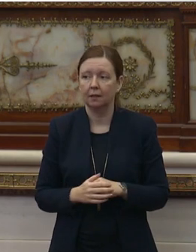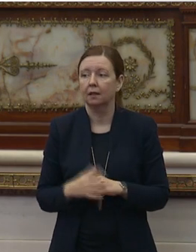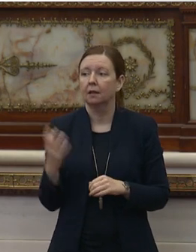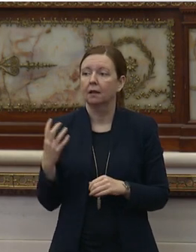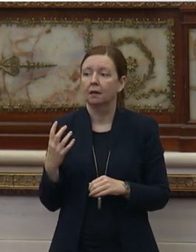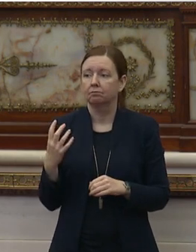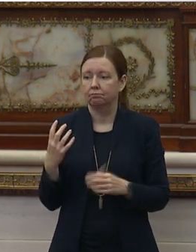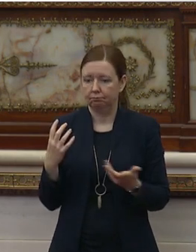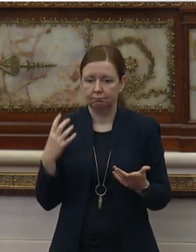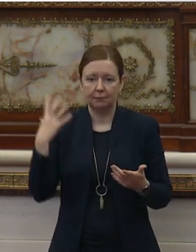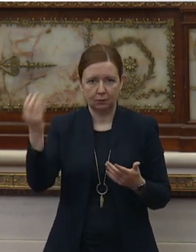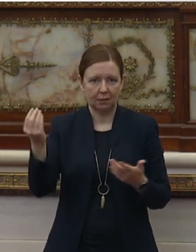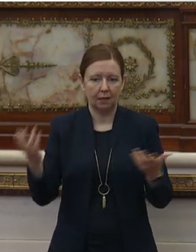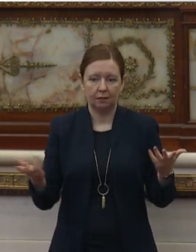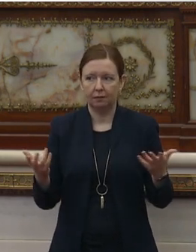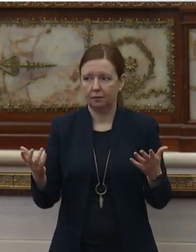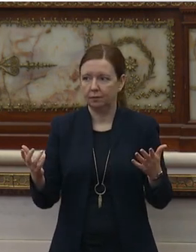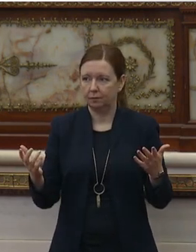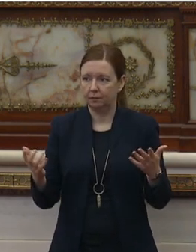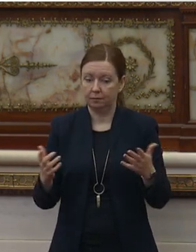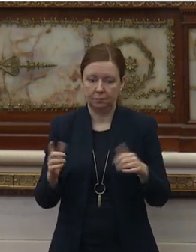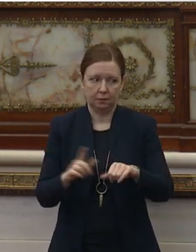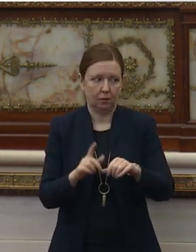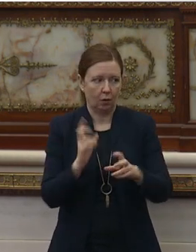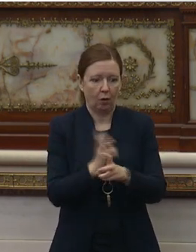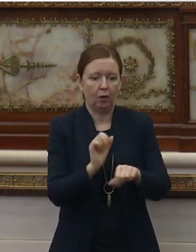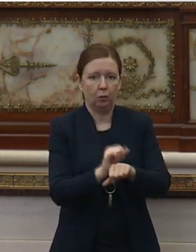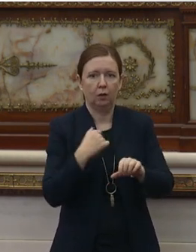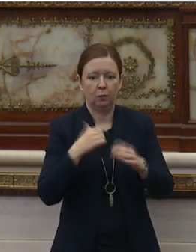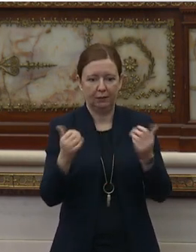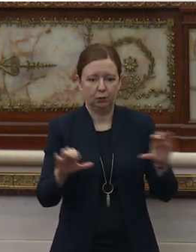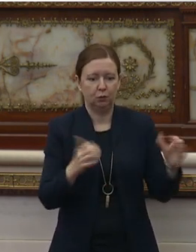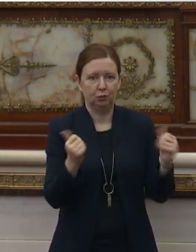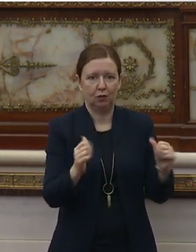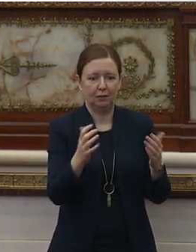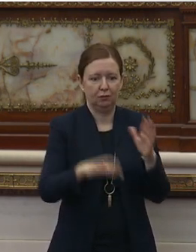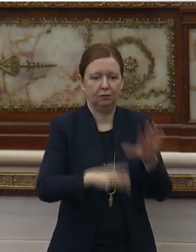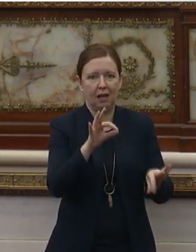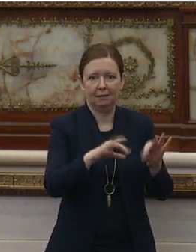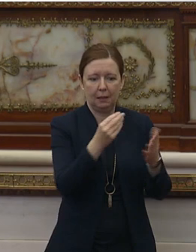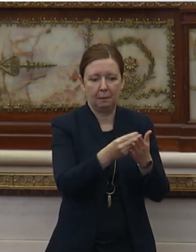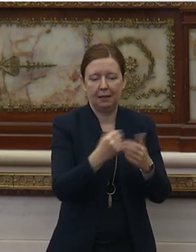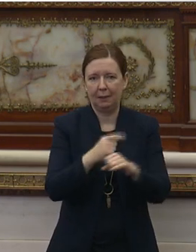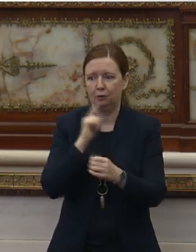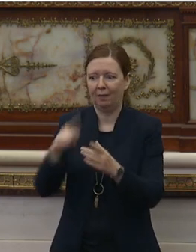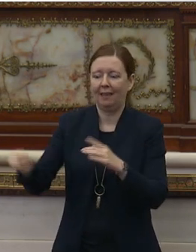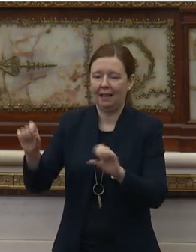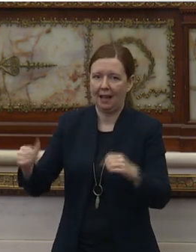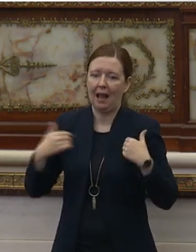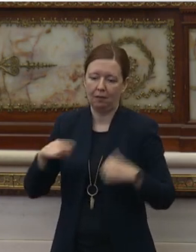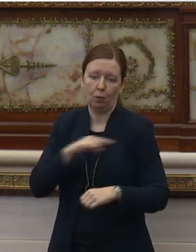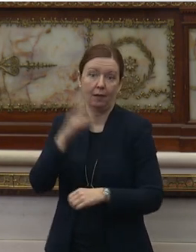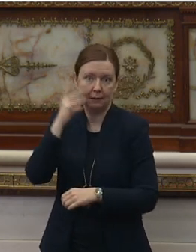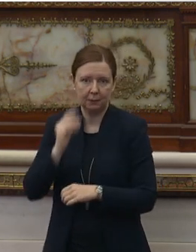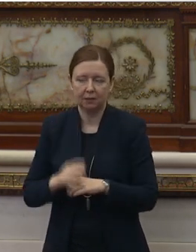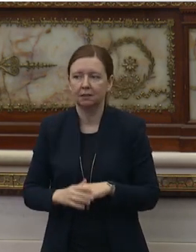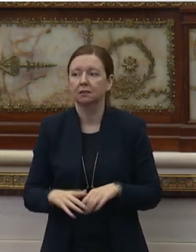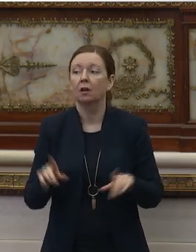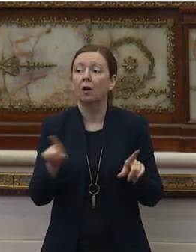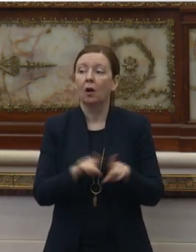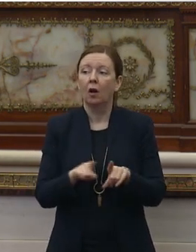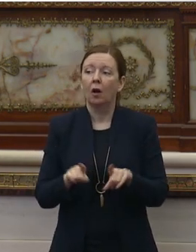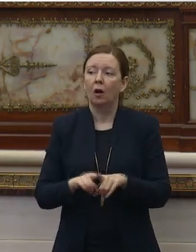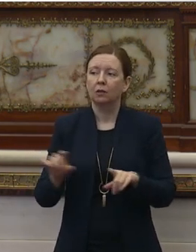of the long work we do to try to find a revenue to make sure that they can have quality experiences. Just also to piggyback